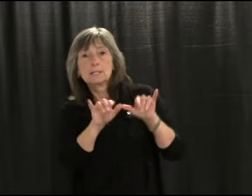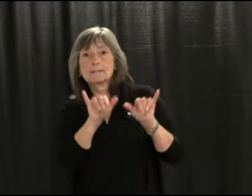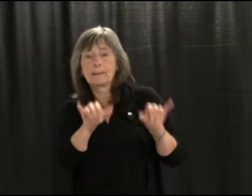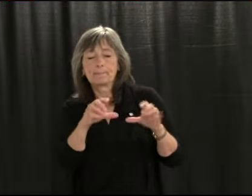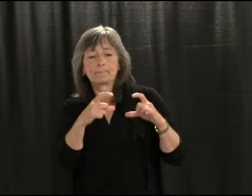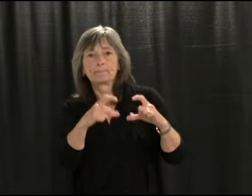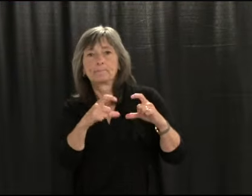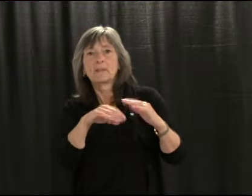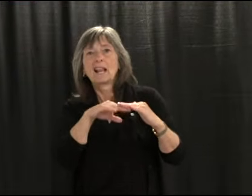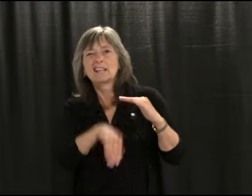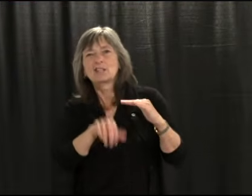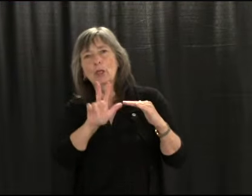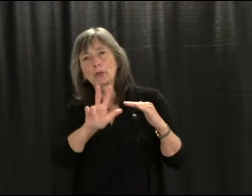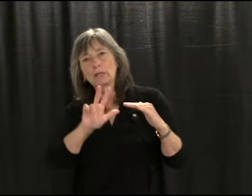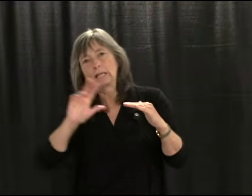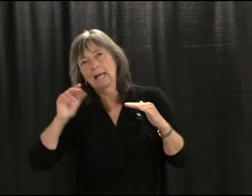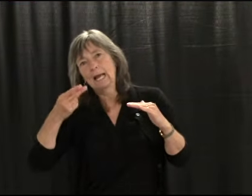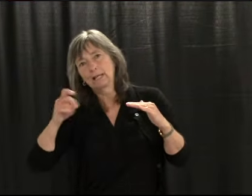less than 3 hectares.